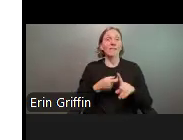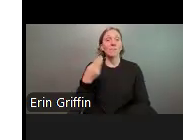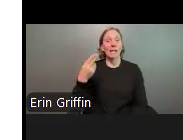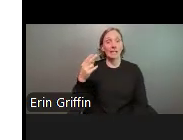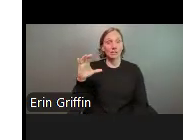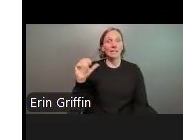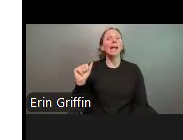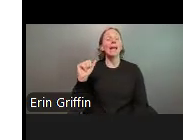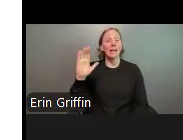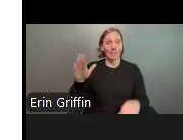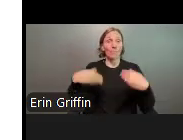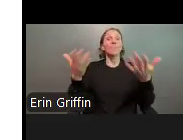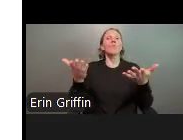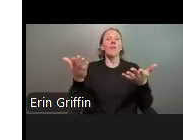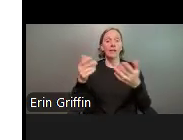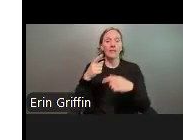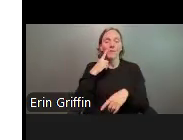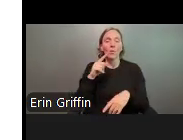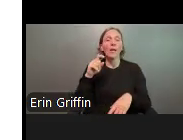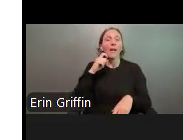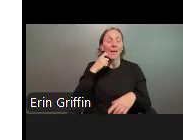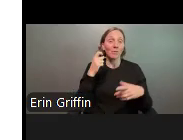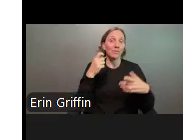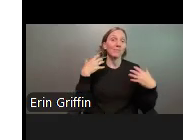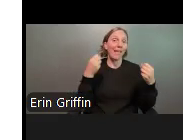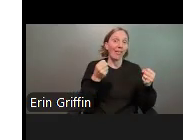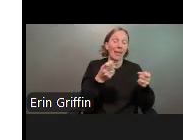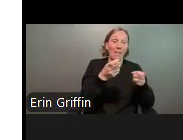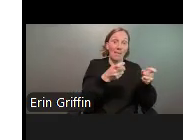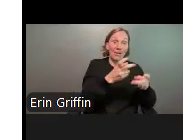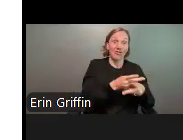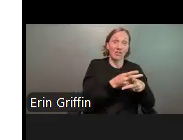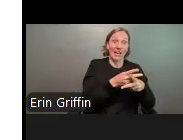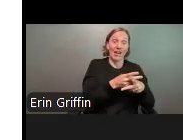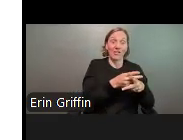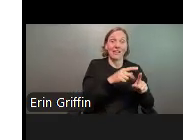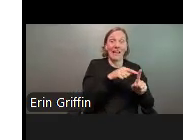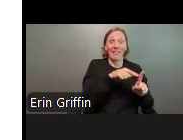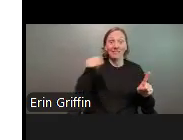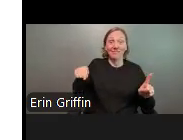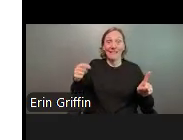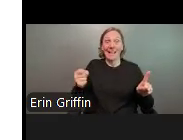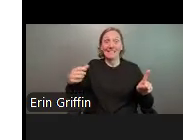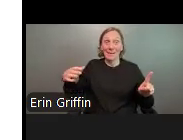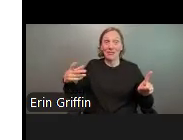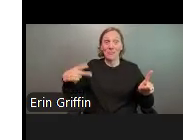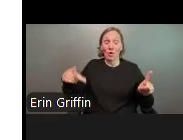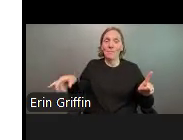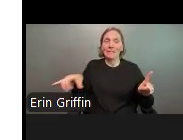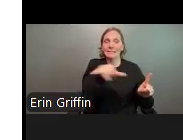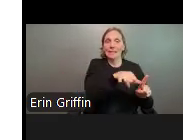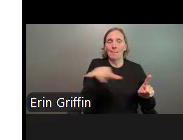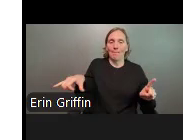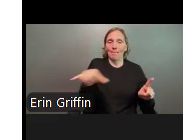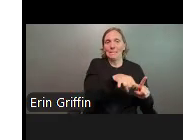authority for our Apple Health Managed Care clients, and will be the same structure for this population as well. Details